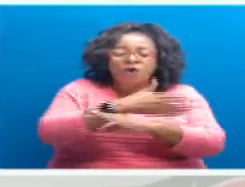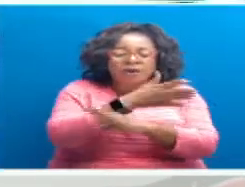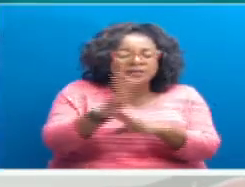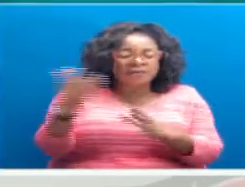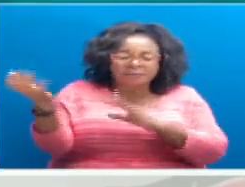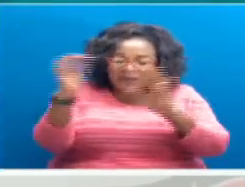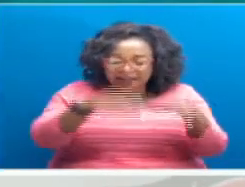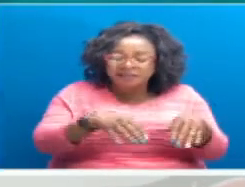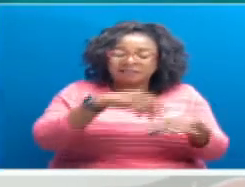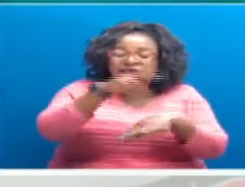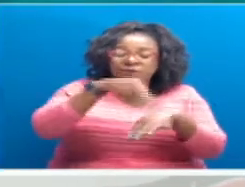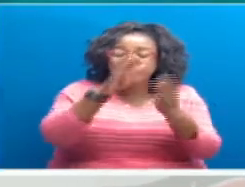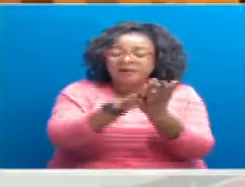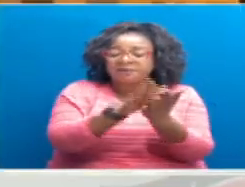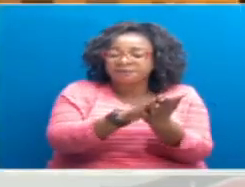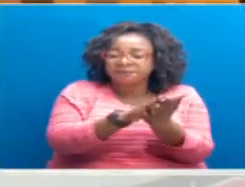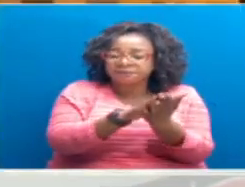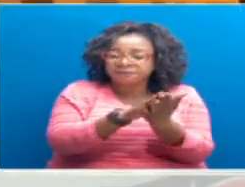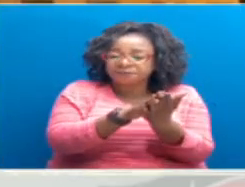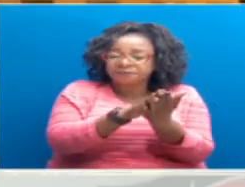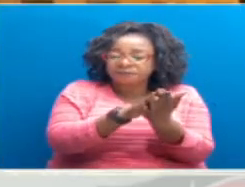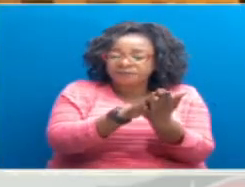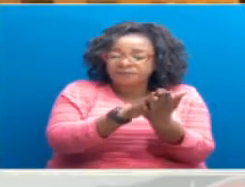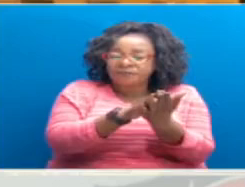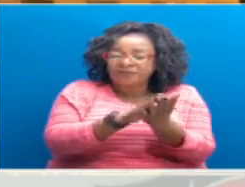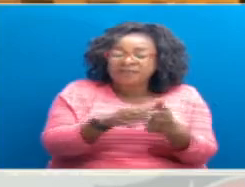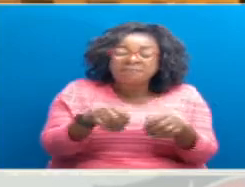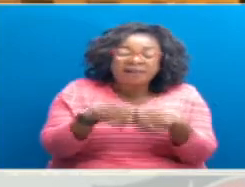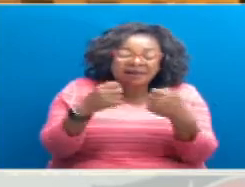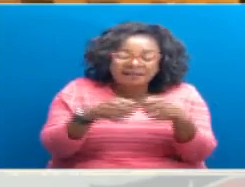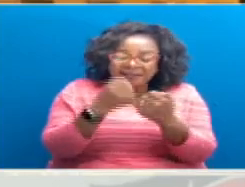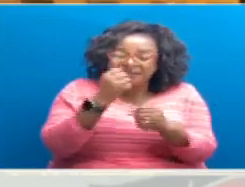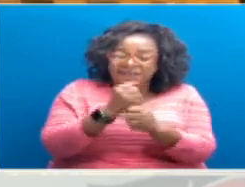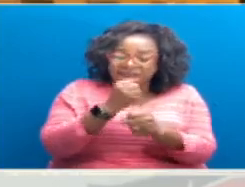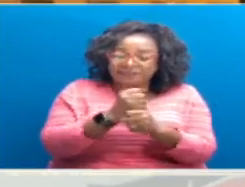serikali, National Bank. And that ndio blandile nilifanya mimi, nilionyesha watu sitaki pesa.